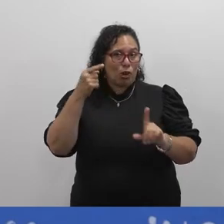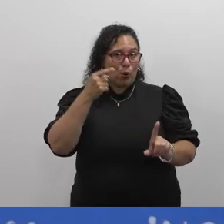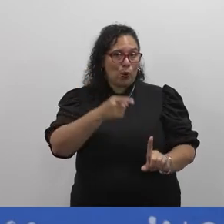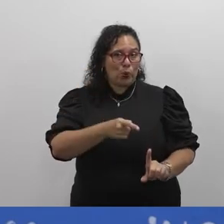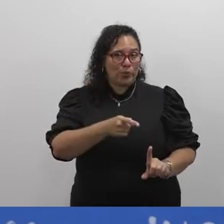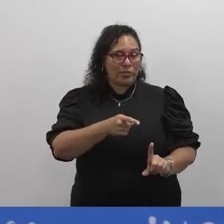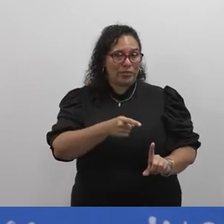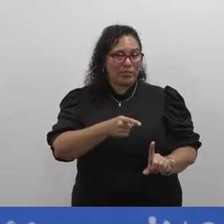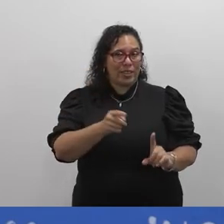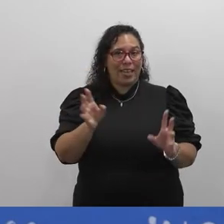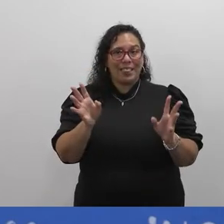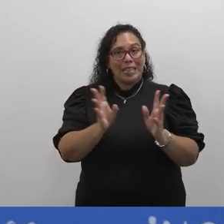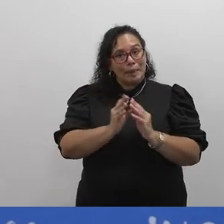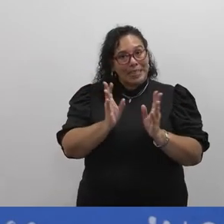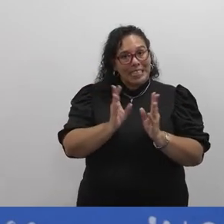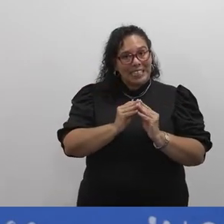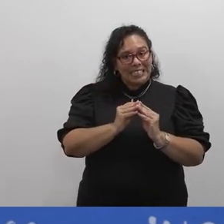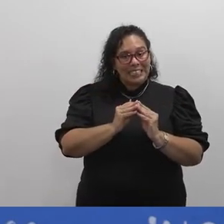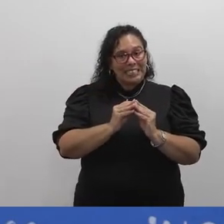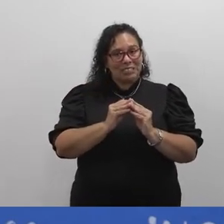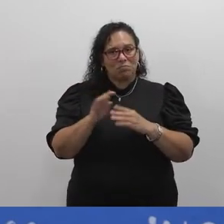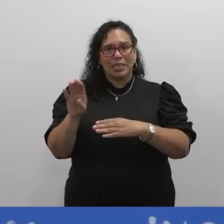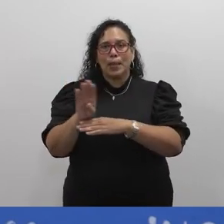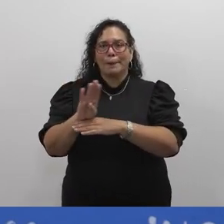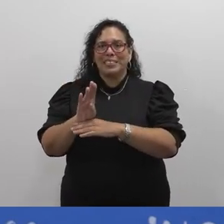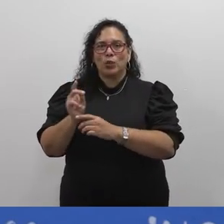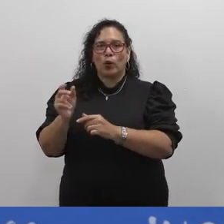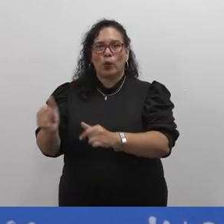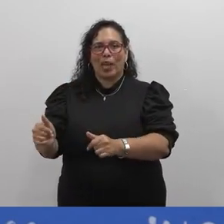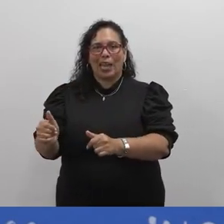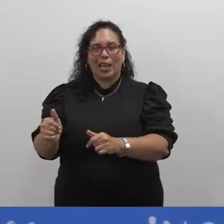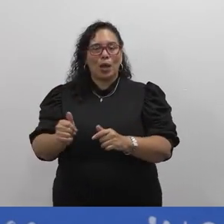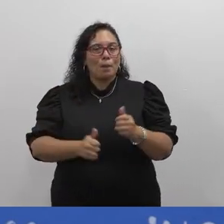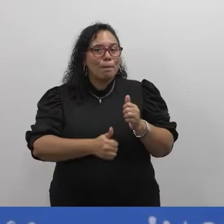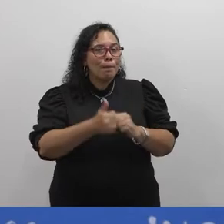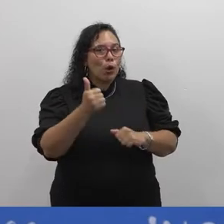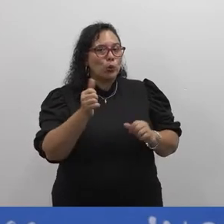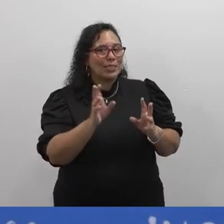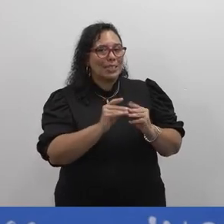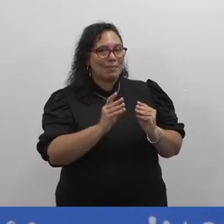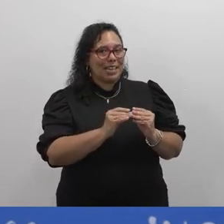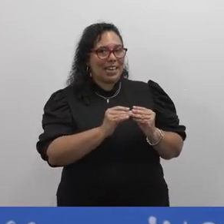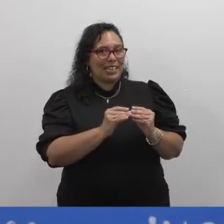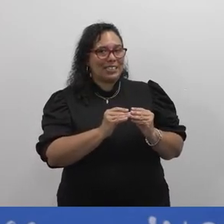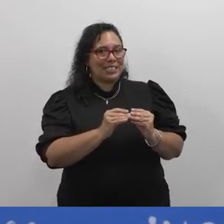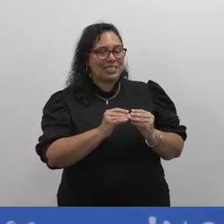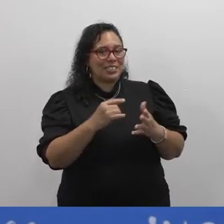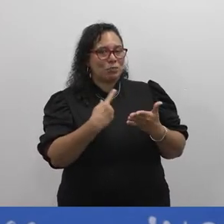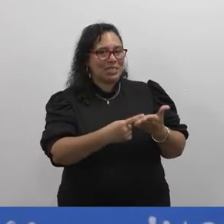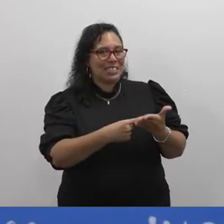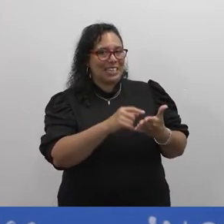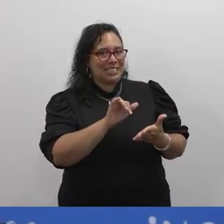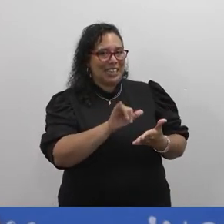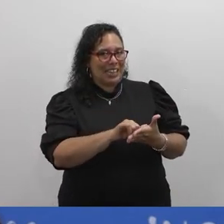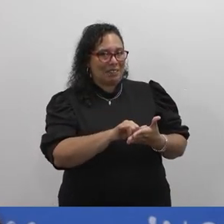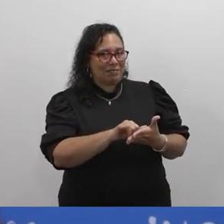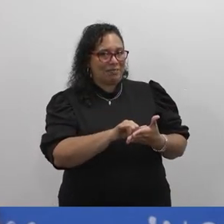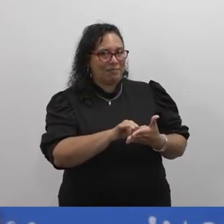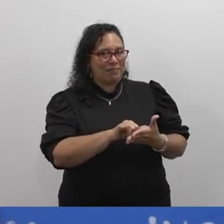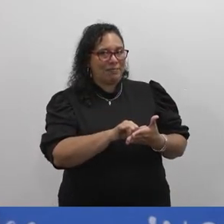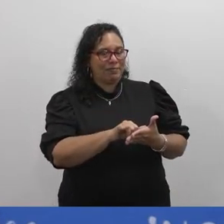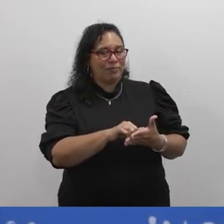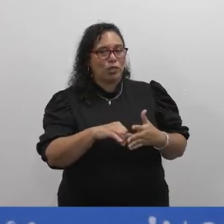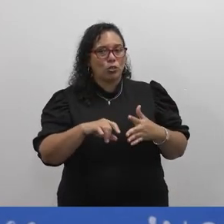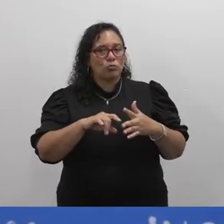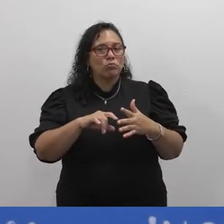And that those meetings, there's the business part that moves quickly, but the bulk of those meetings are, again, talking about that. And that's the continuum of we're